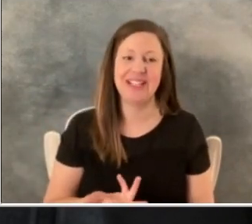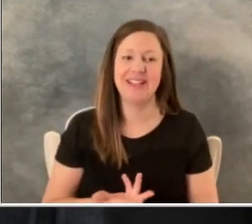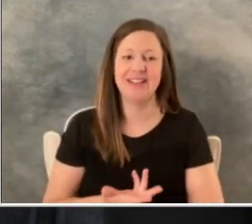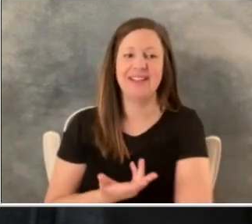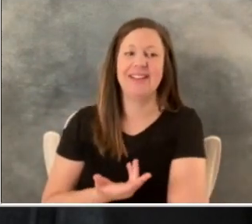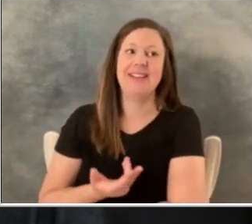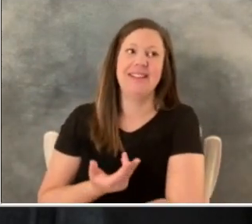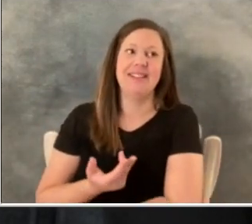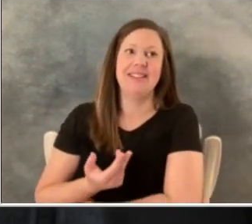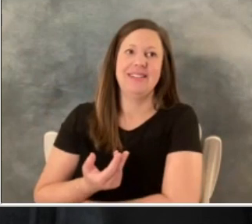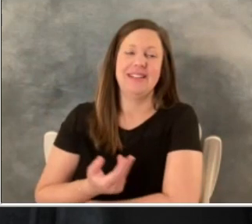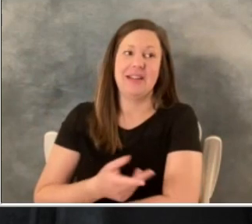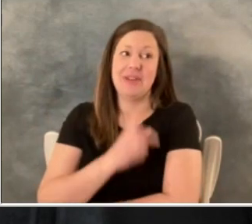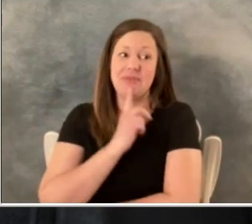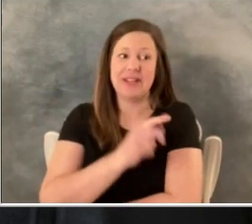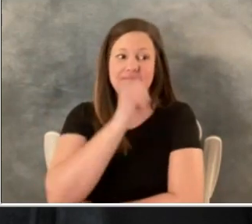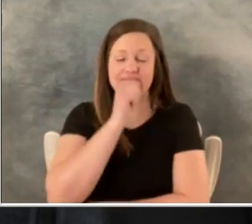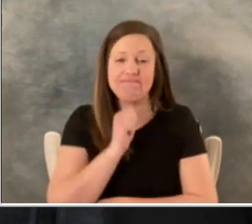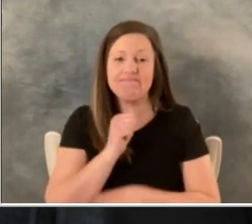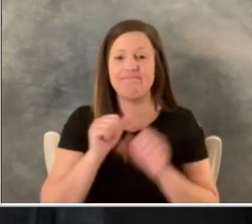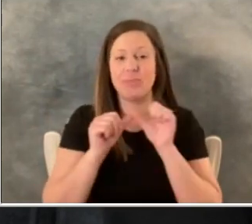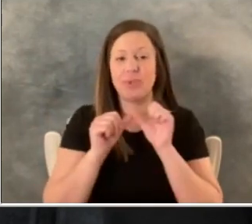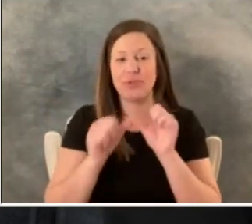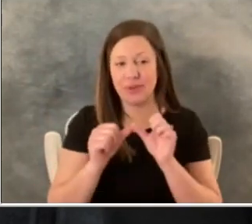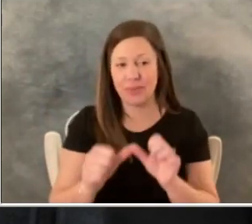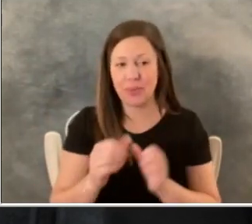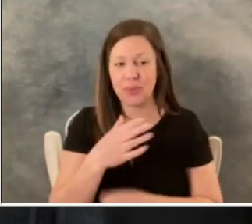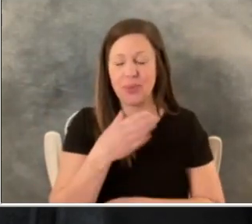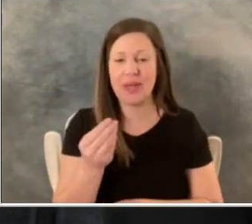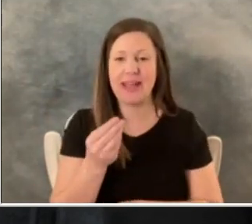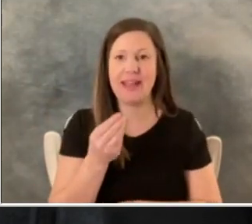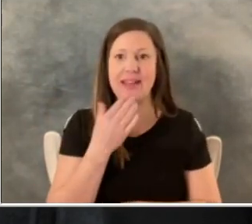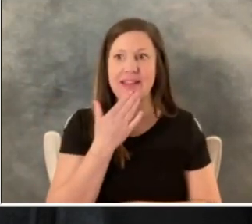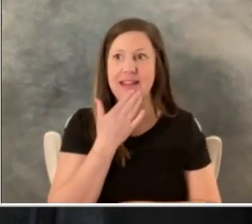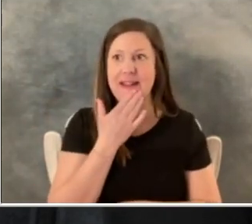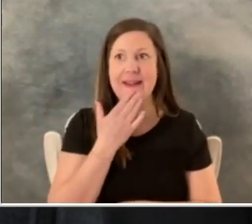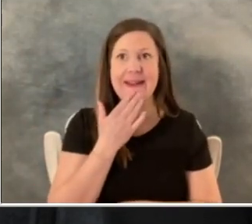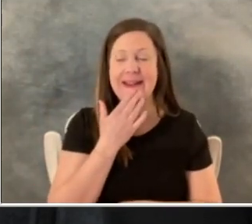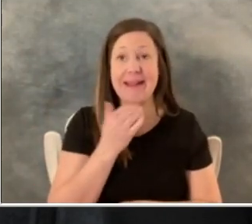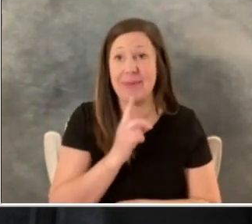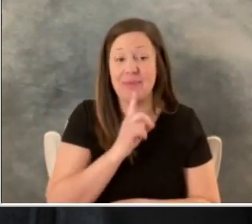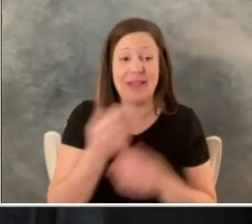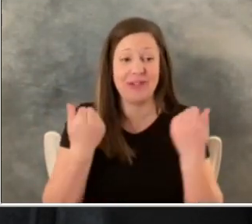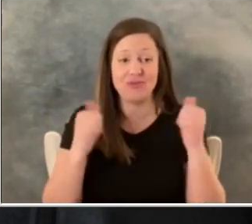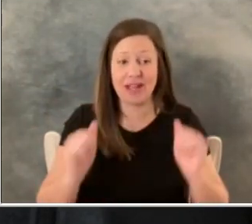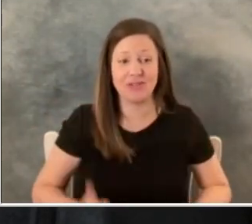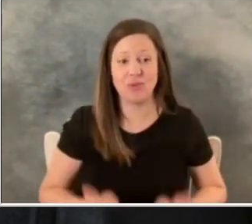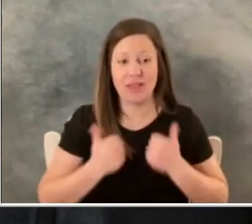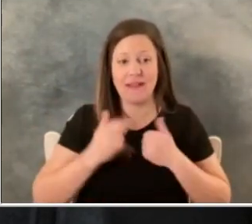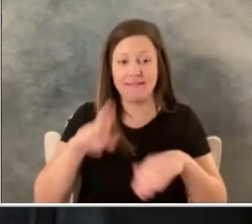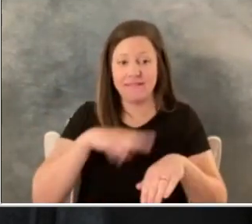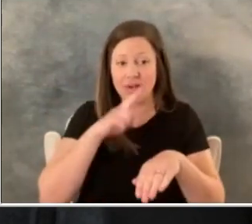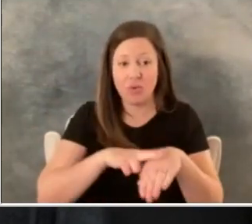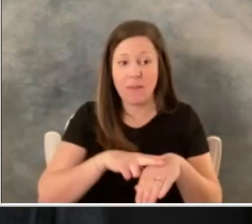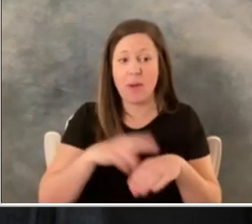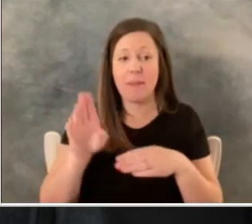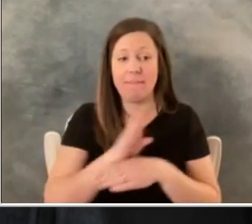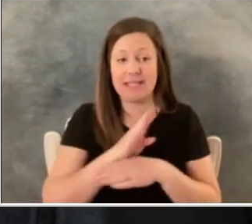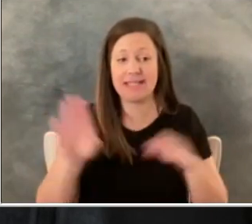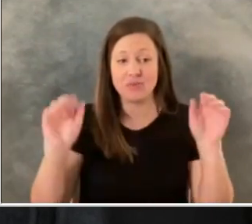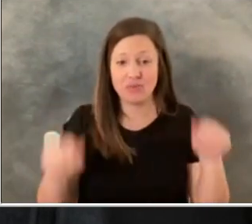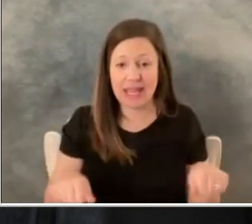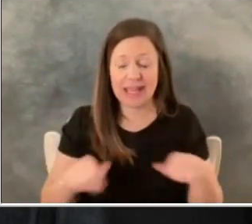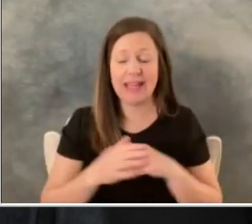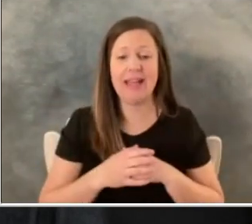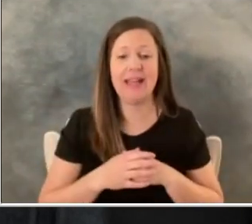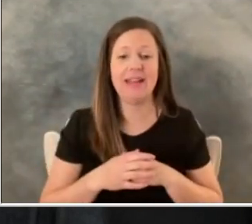pushing through. I think just trying to live normal life, being as busy as you can. I know that's